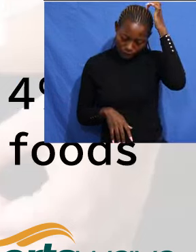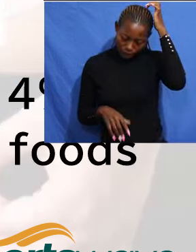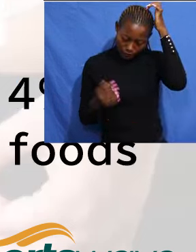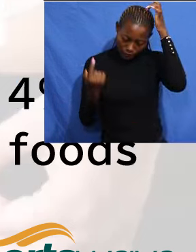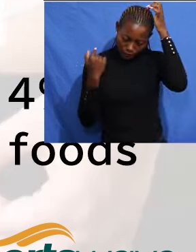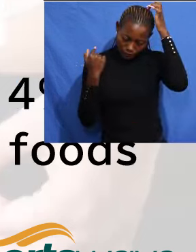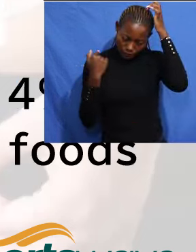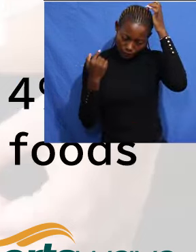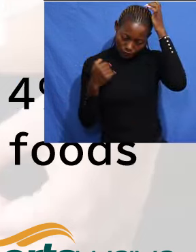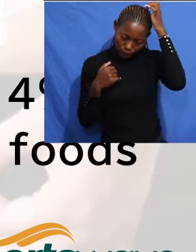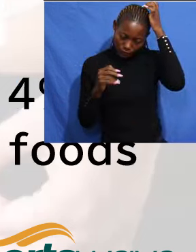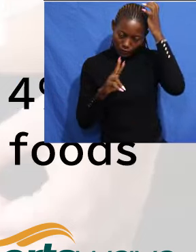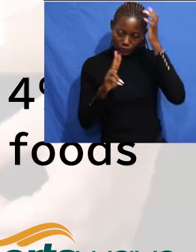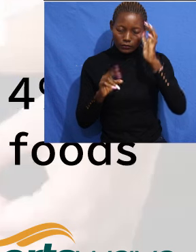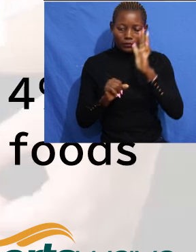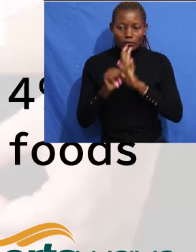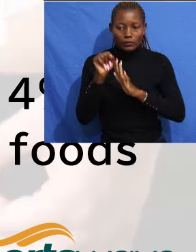were